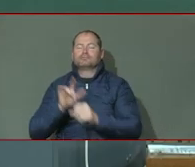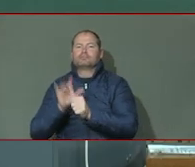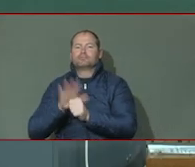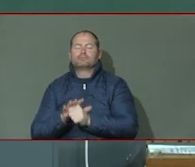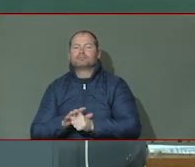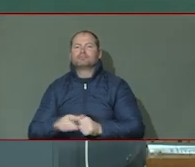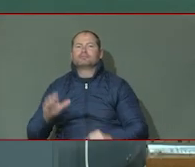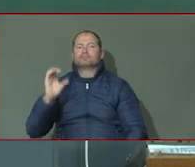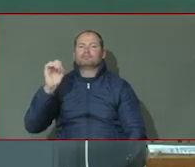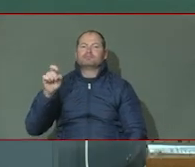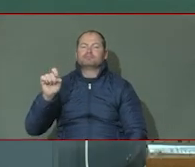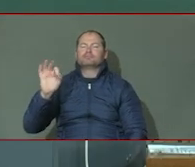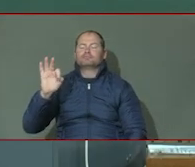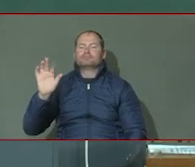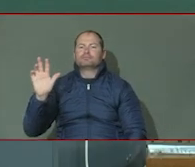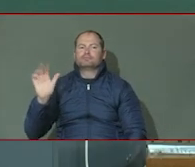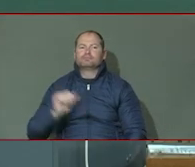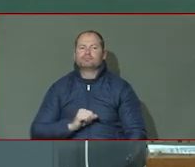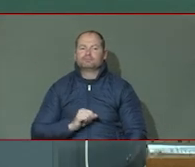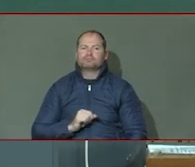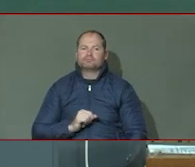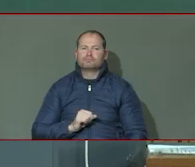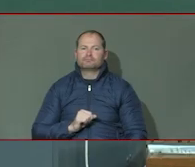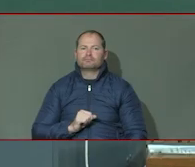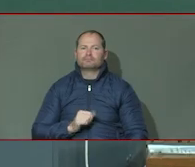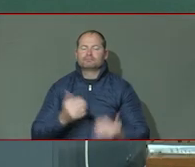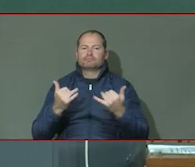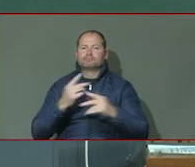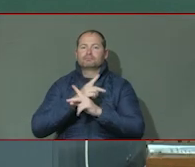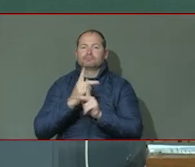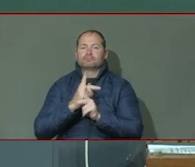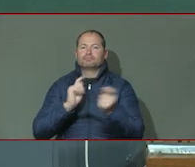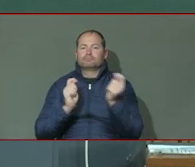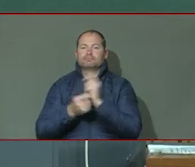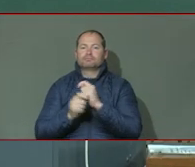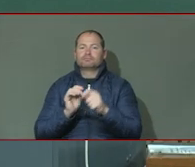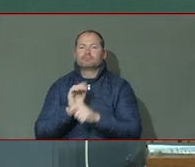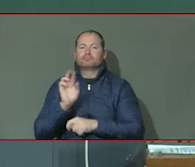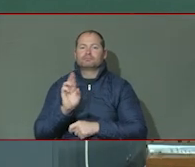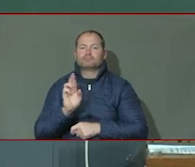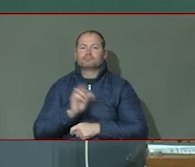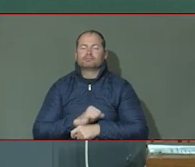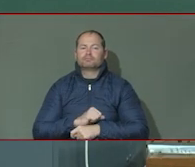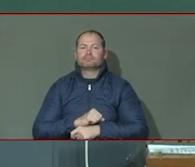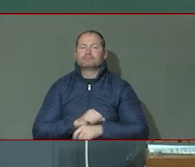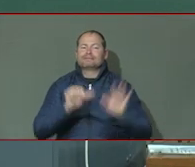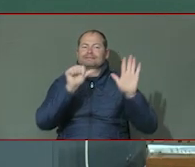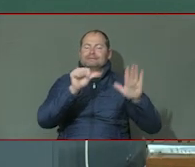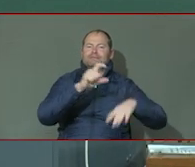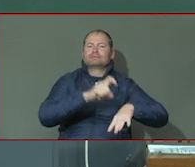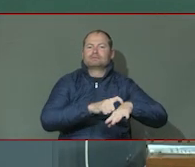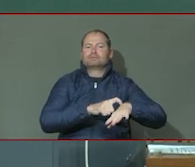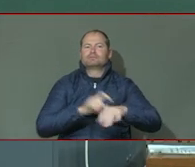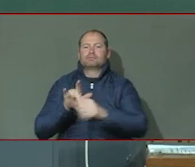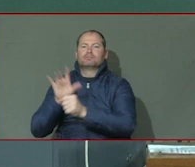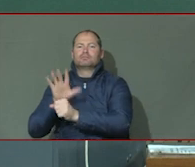to 1. Again, Candy is better. Stock turnover rate, Candy 6 times a year, Cola